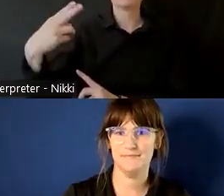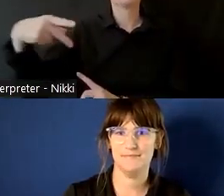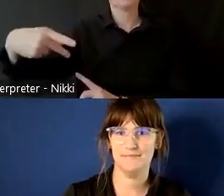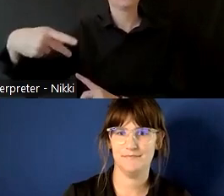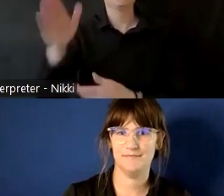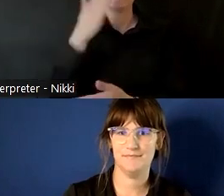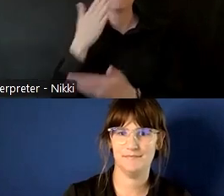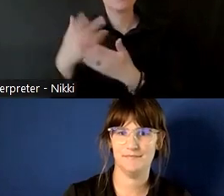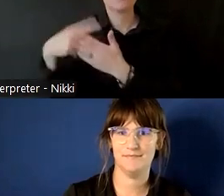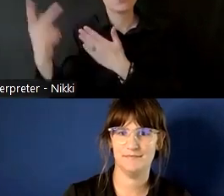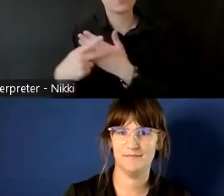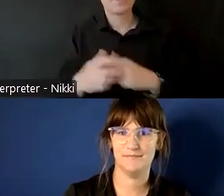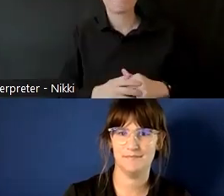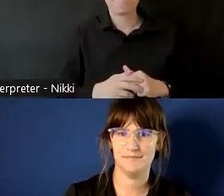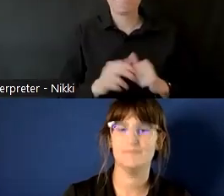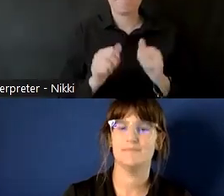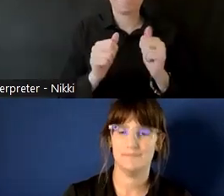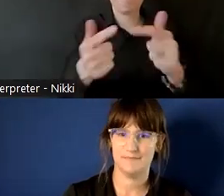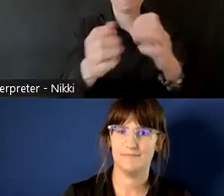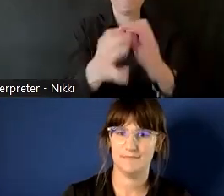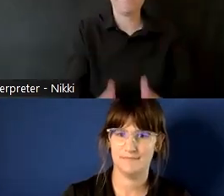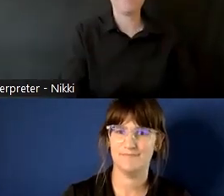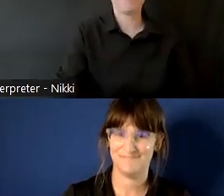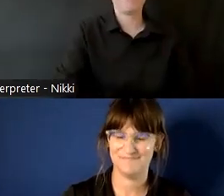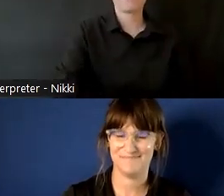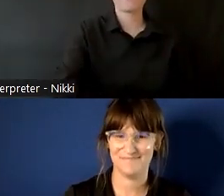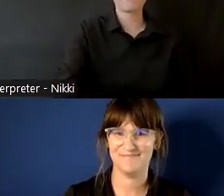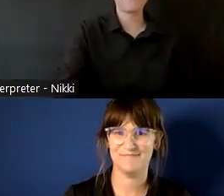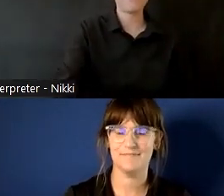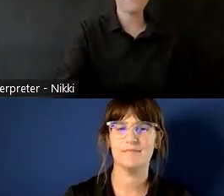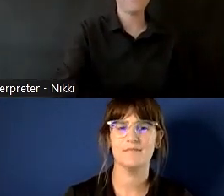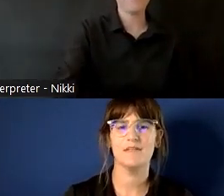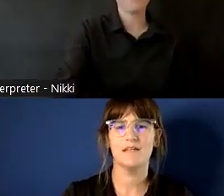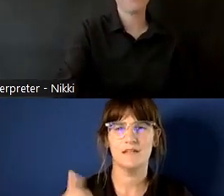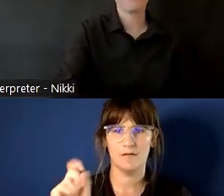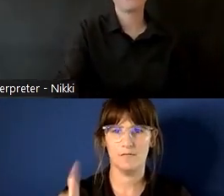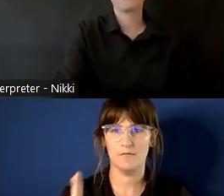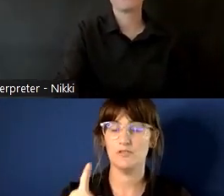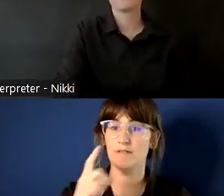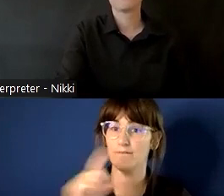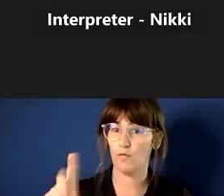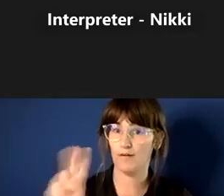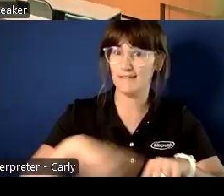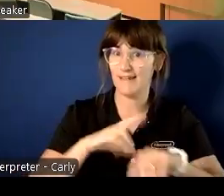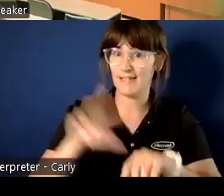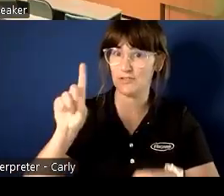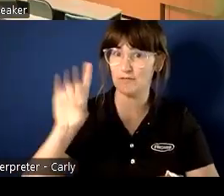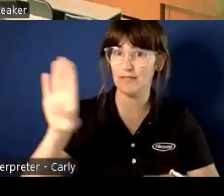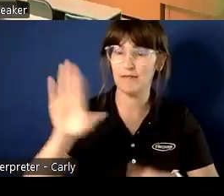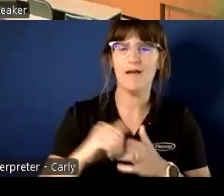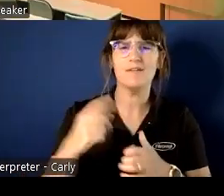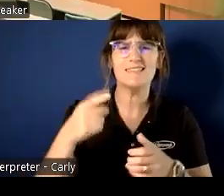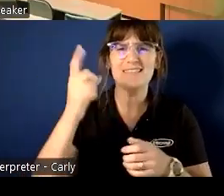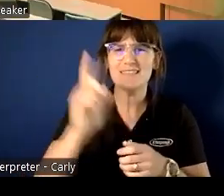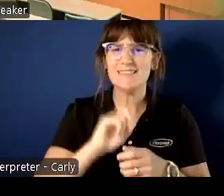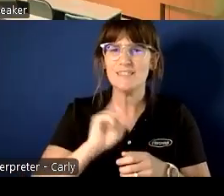Okay, another question is, how would a single payer system and thus a national database affect your work?